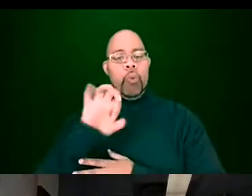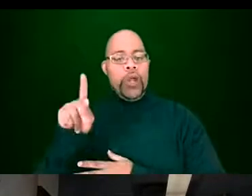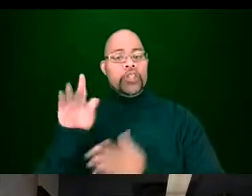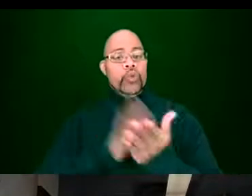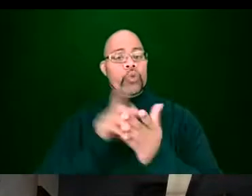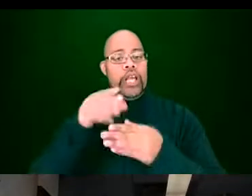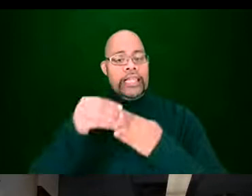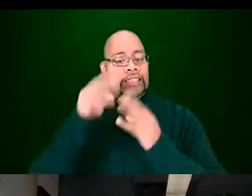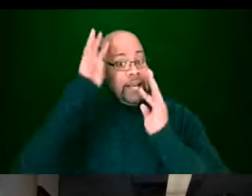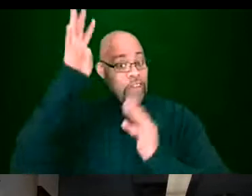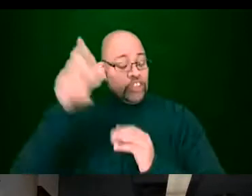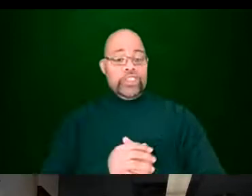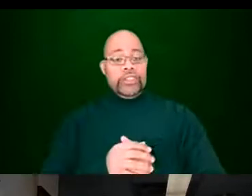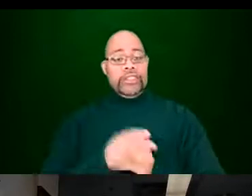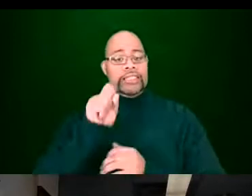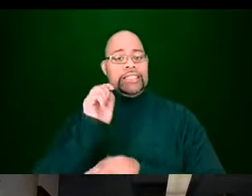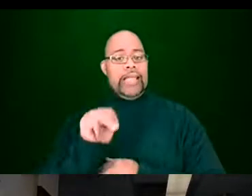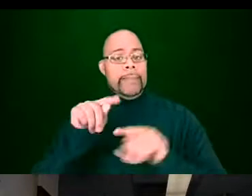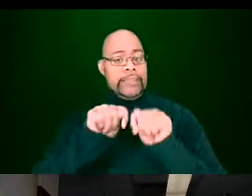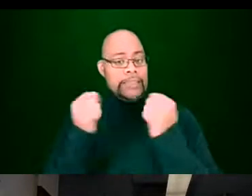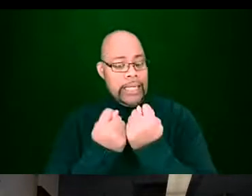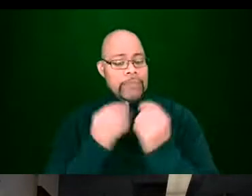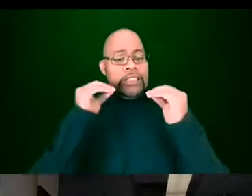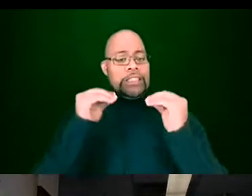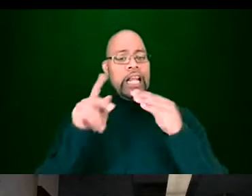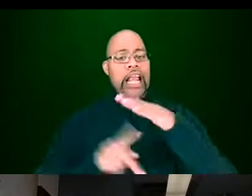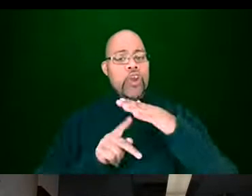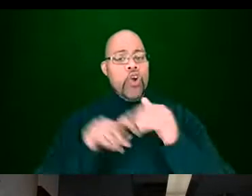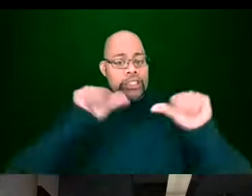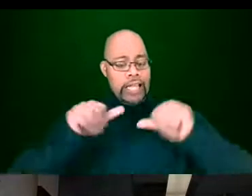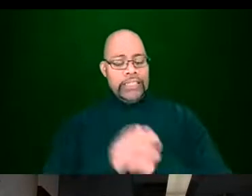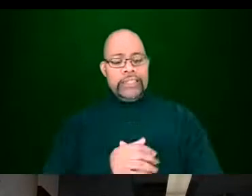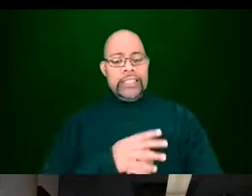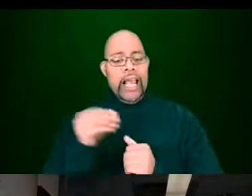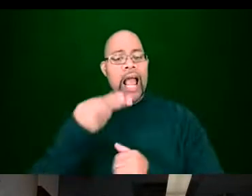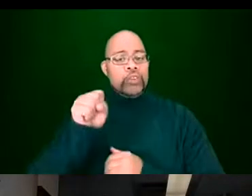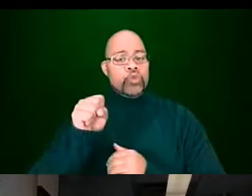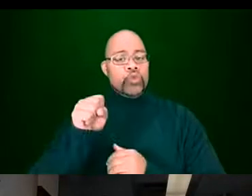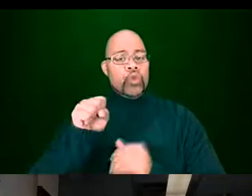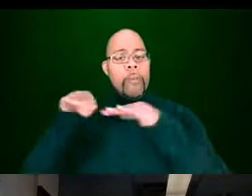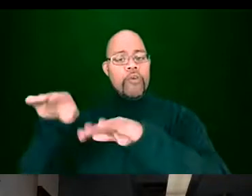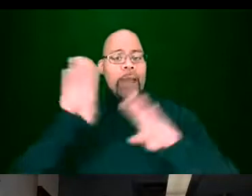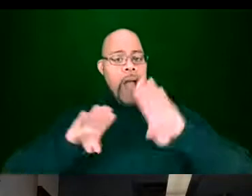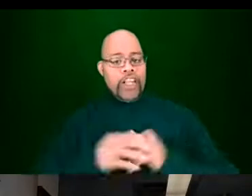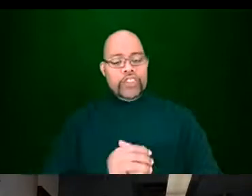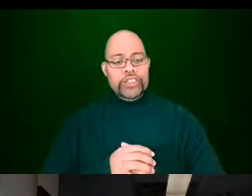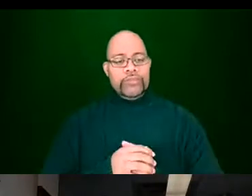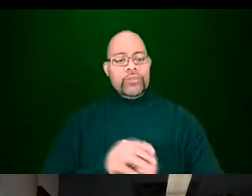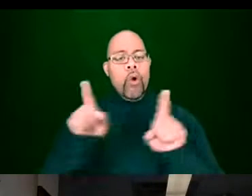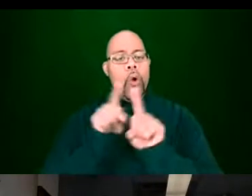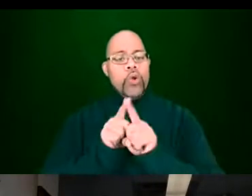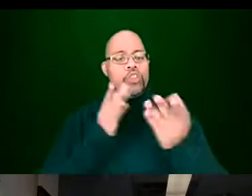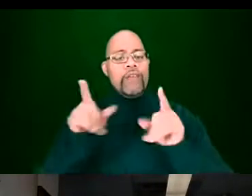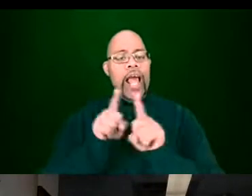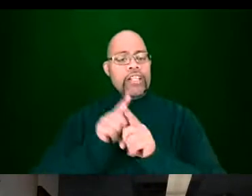leads innovation/STEM teams, teaches kindergarten science, and high school marine biology. She also serves as